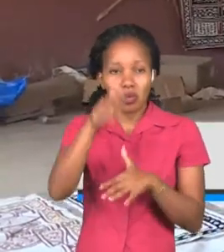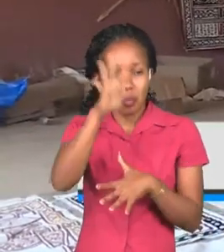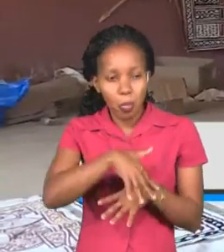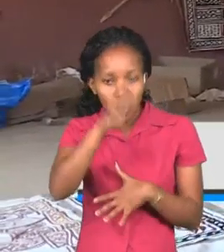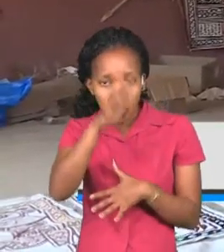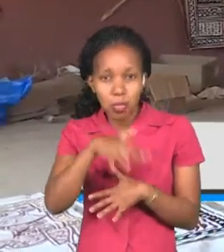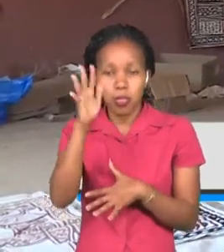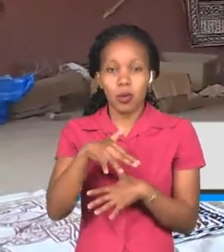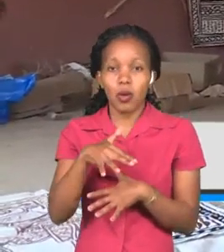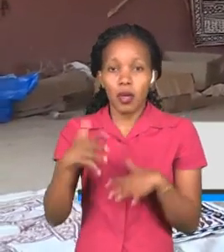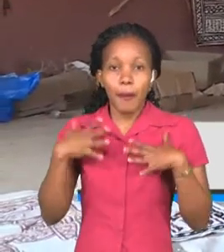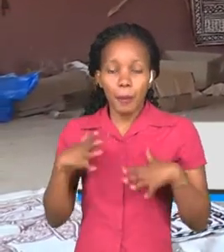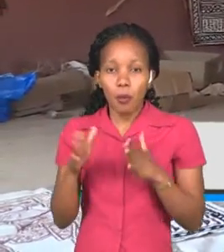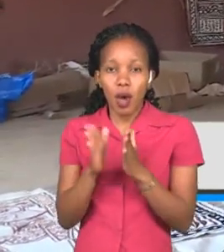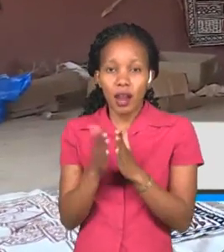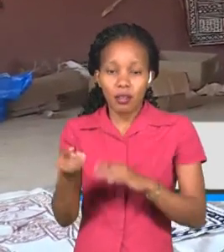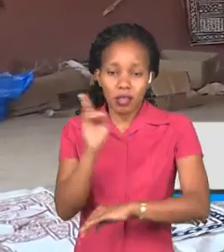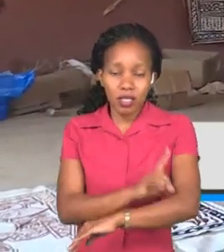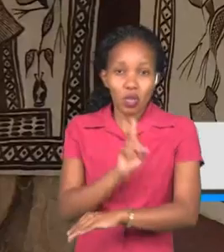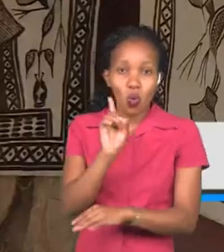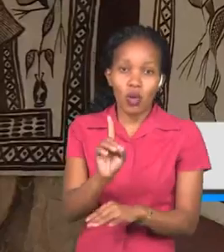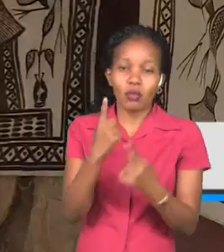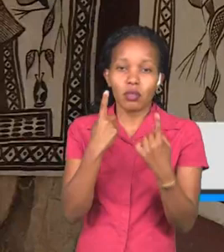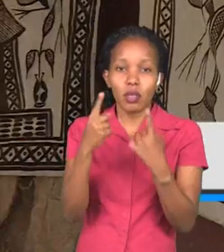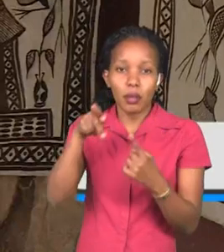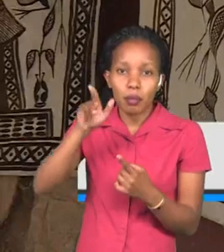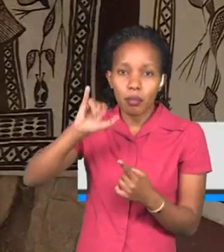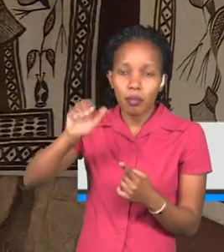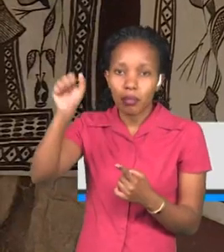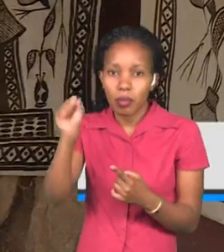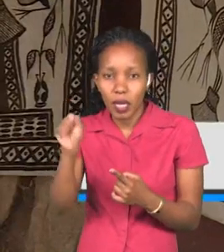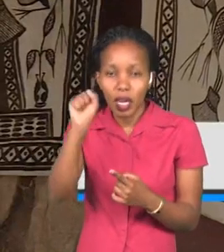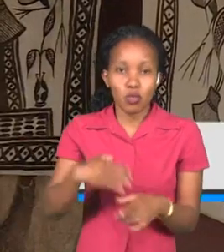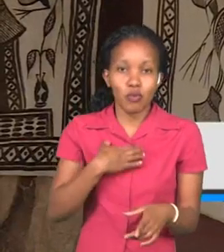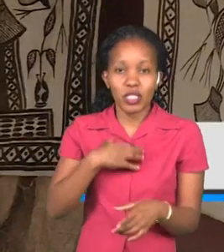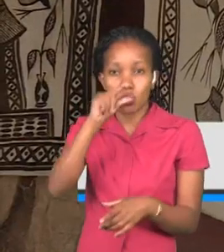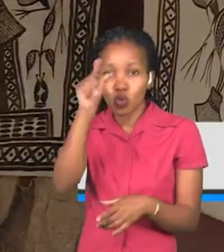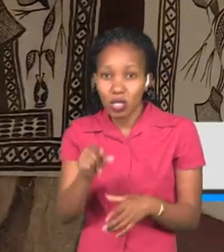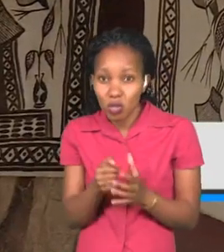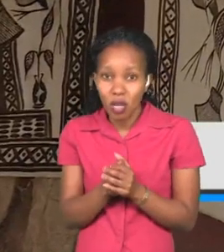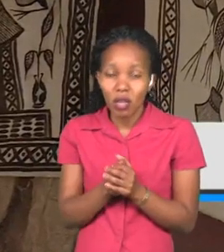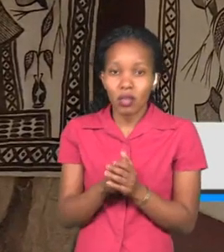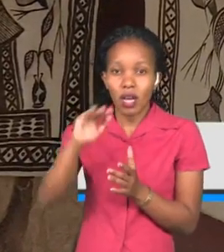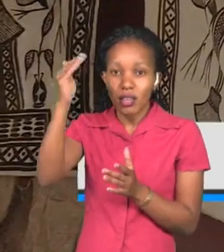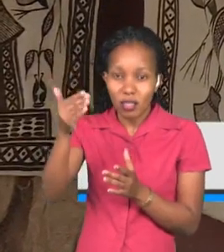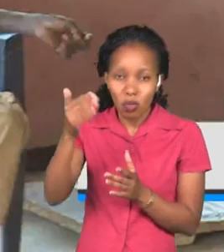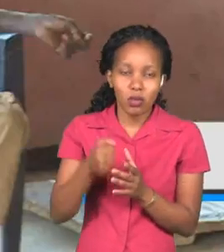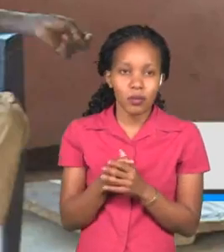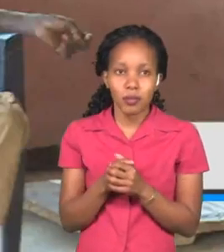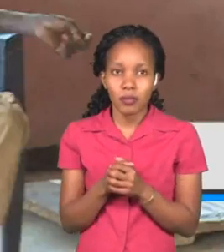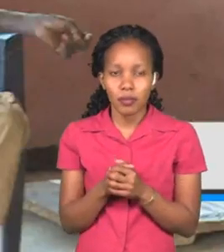the Senufo people, and that once charmed a certain Picasso as it paid a discreet visit to the region at the turn of the century.